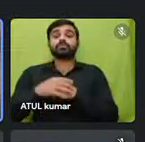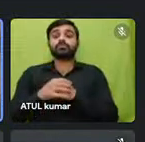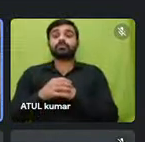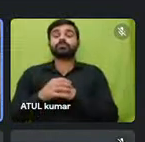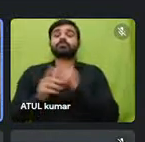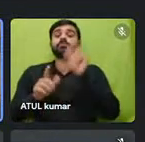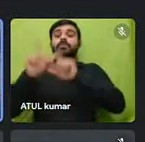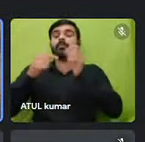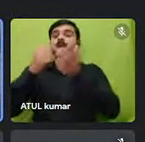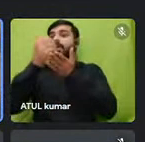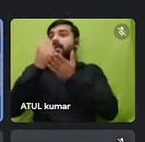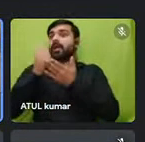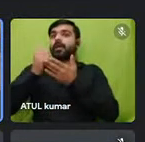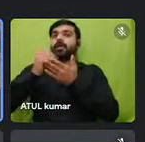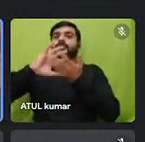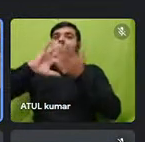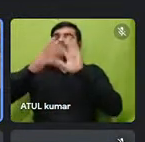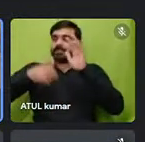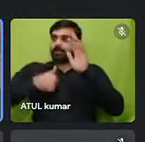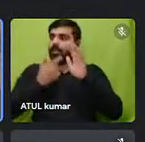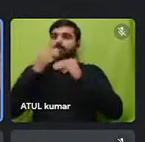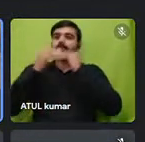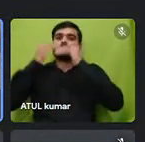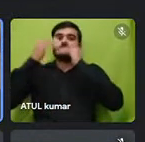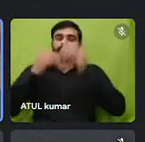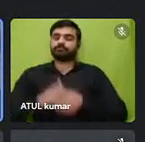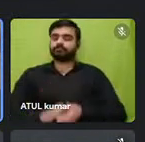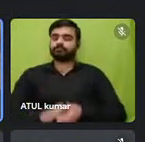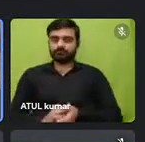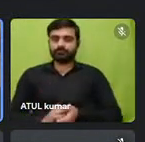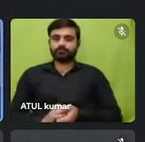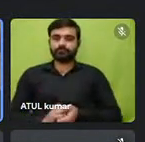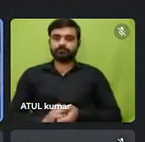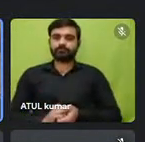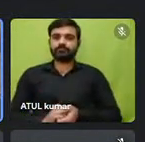make sense of the world for ourselves.